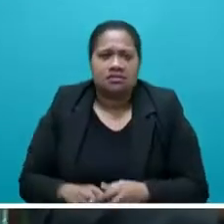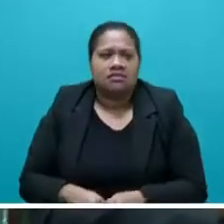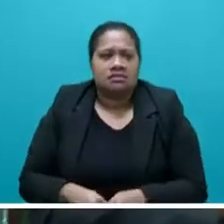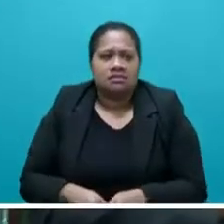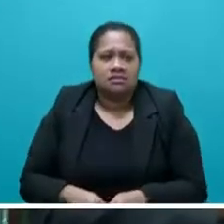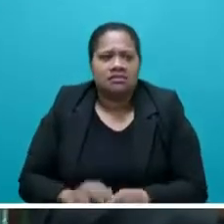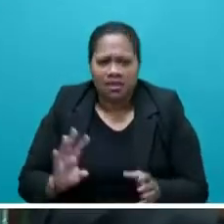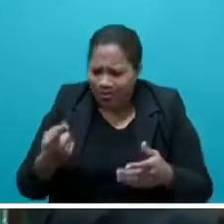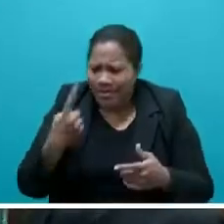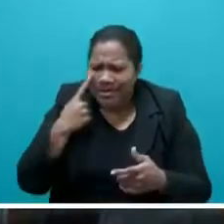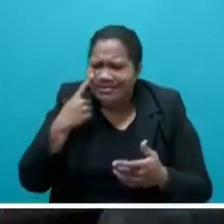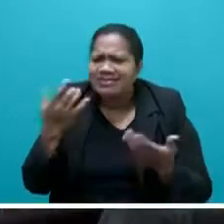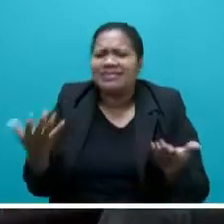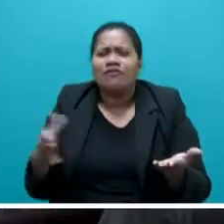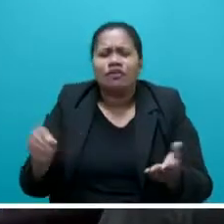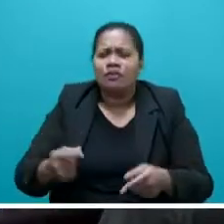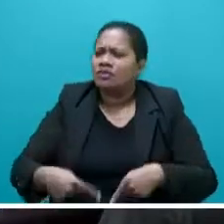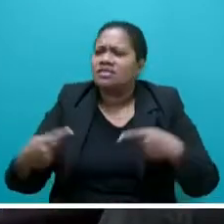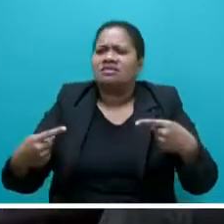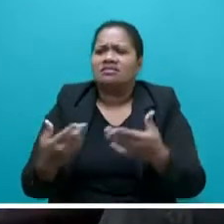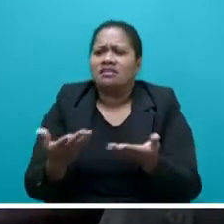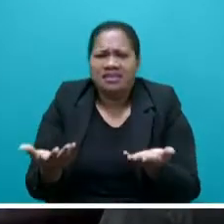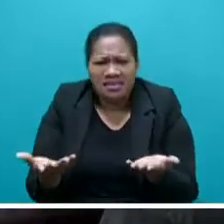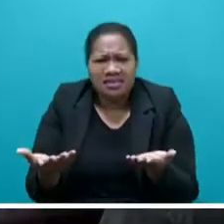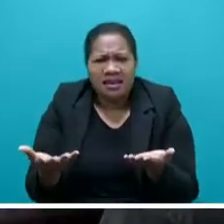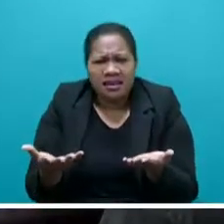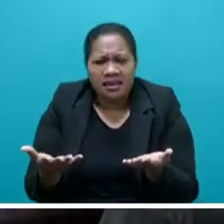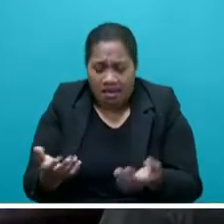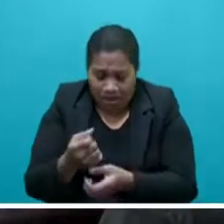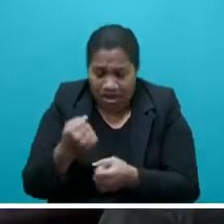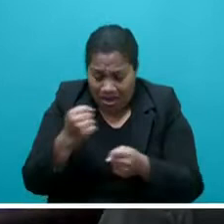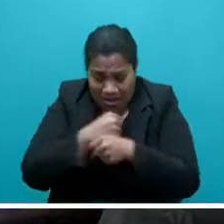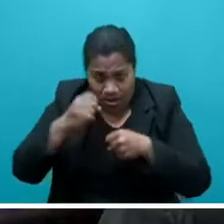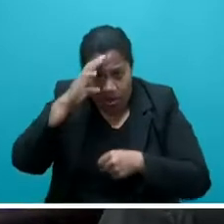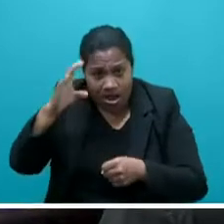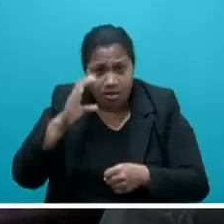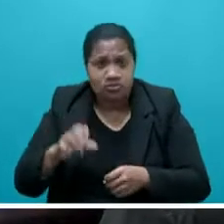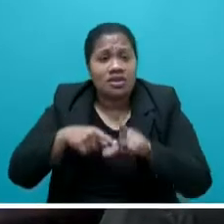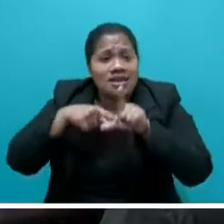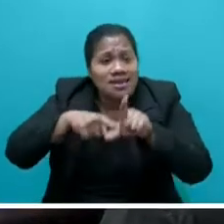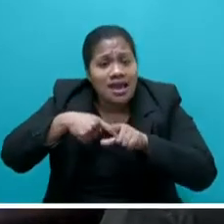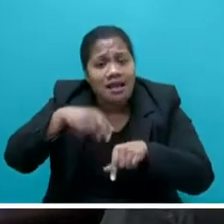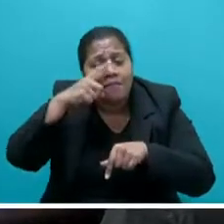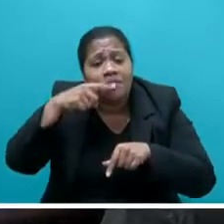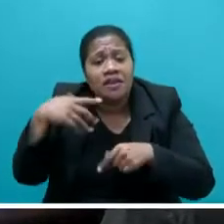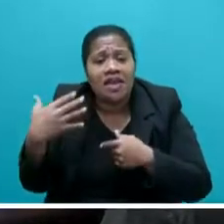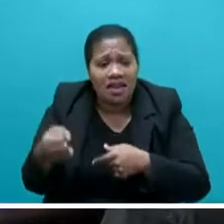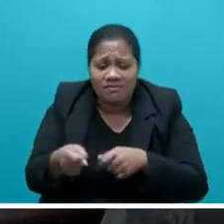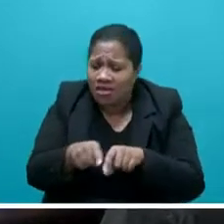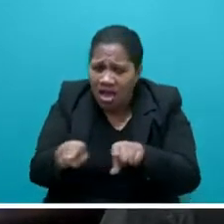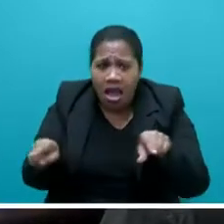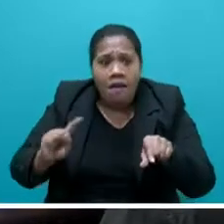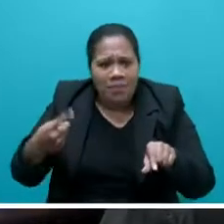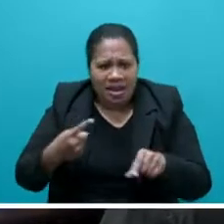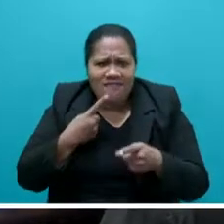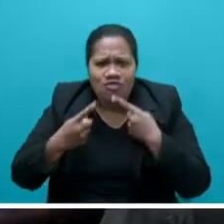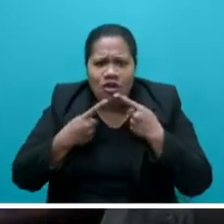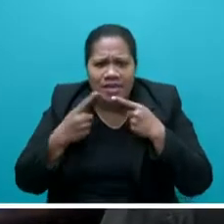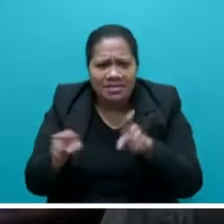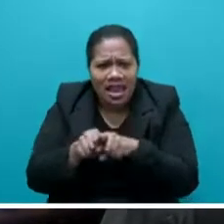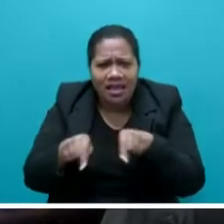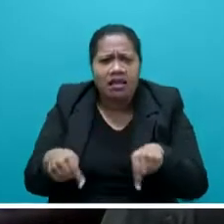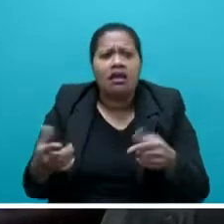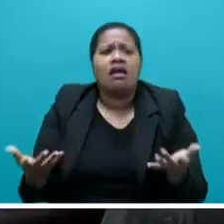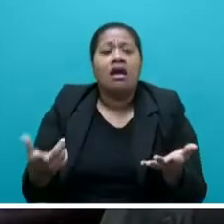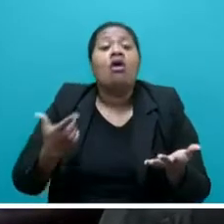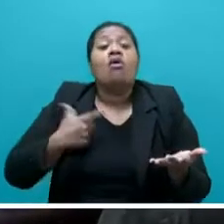the opposition. When the entire country are young people, everybody in the travel industry is proud, we get these kind of comments. Why? Because the